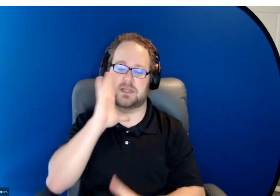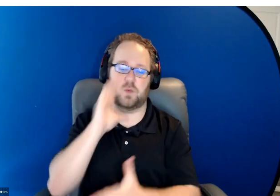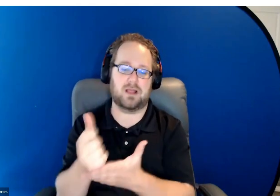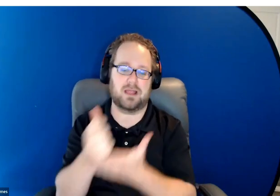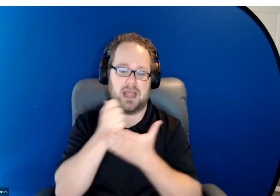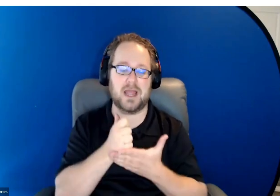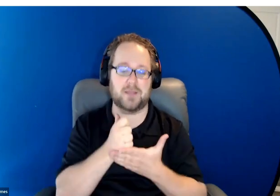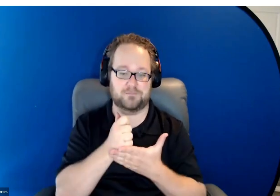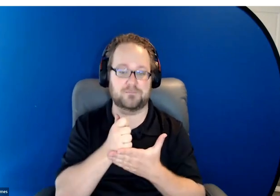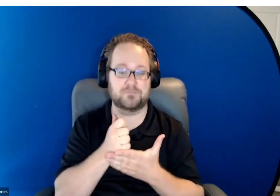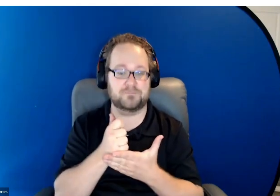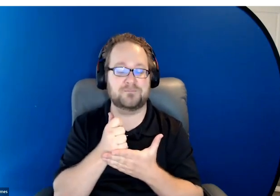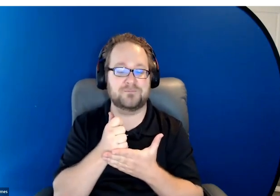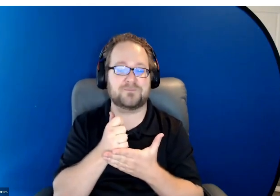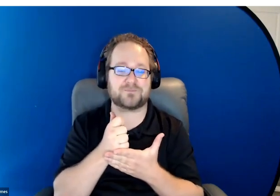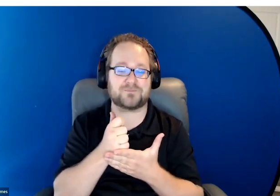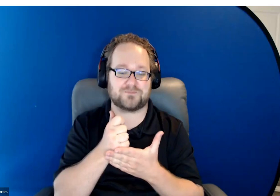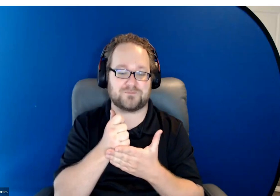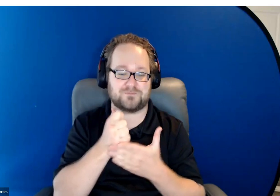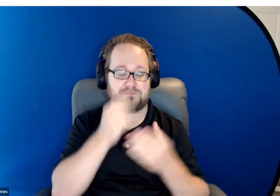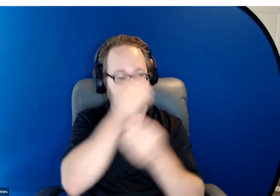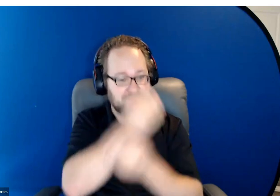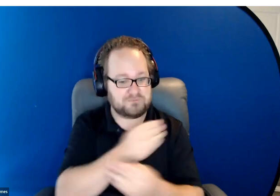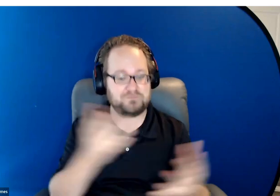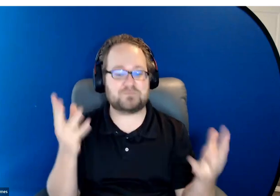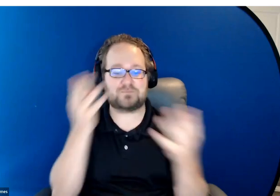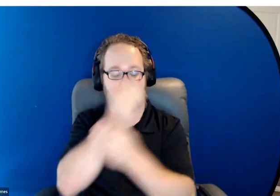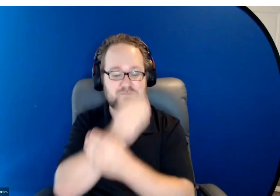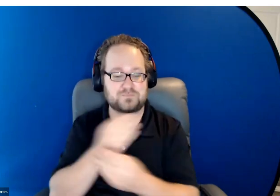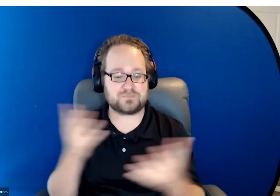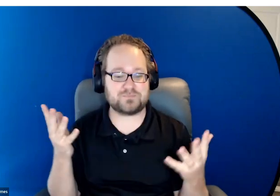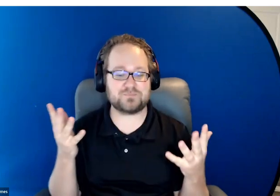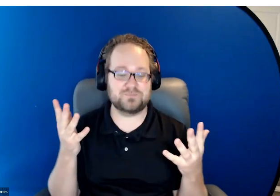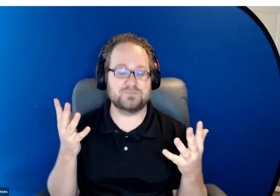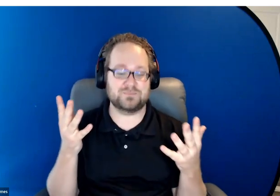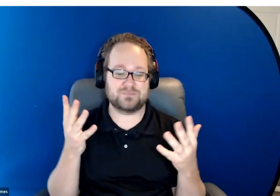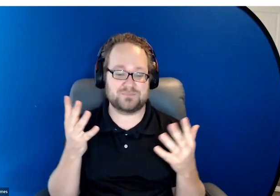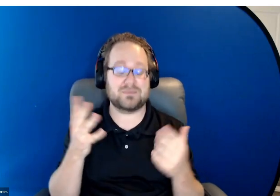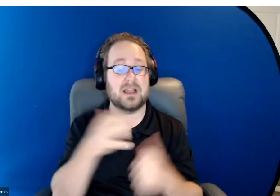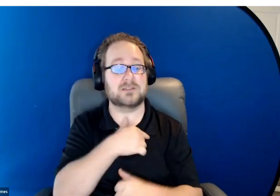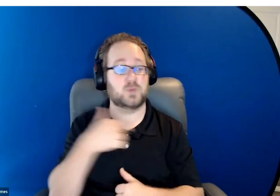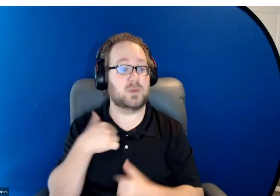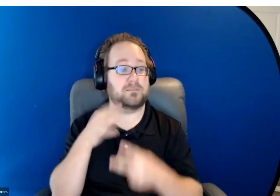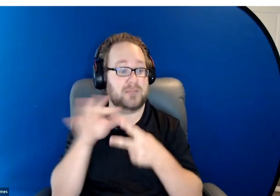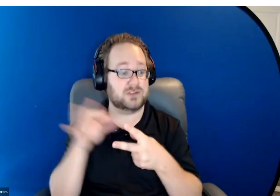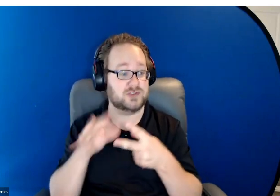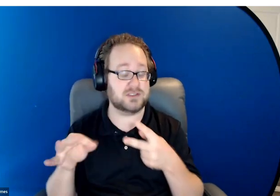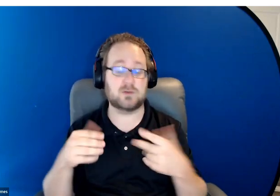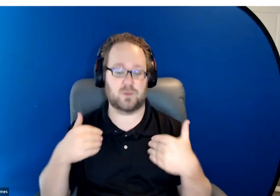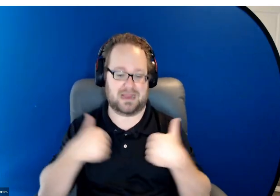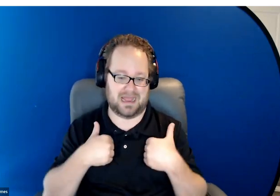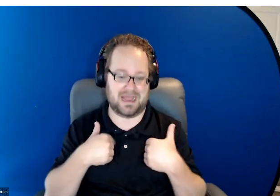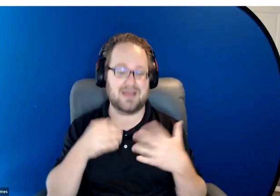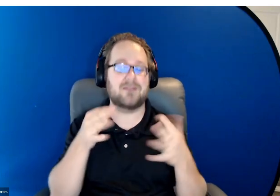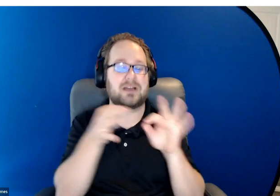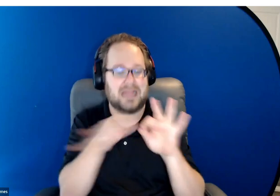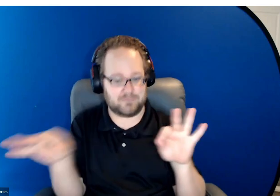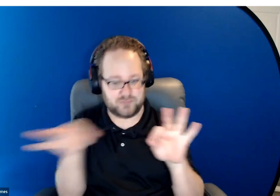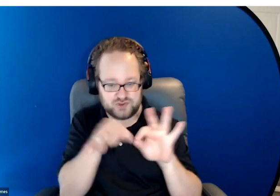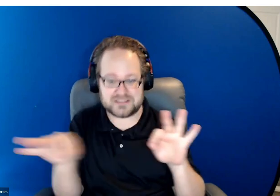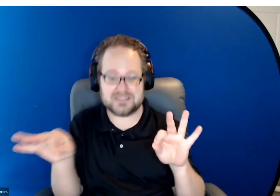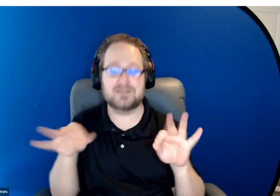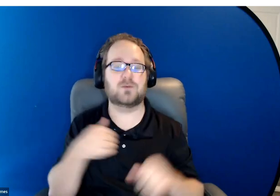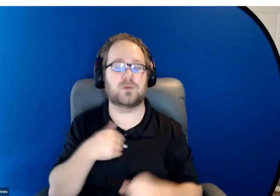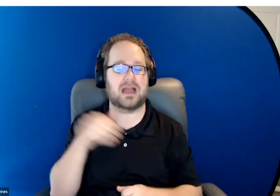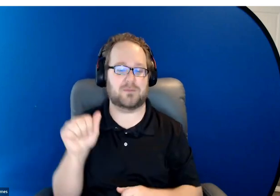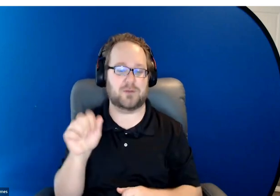us be able to get the word out broadly. As I mentioned, we have captioning and we have American Sign Language,